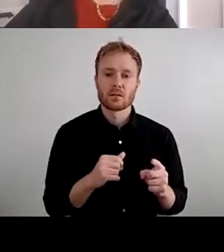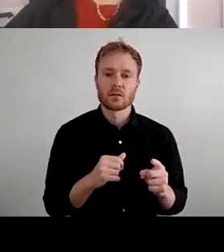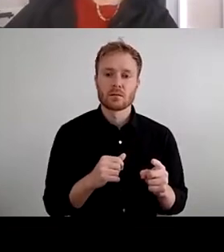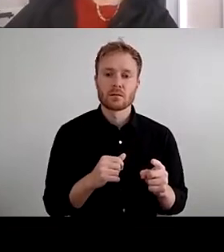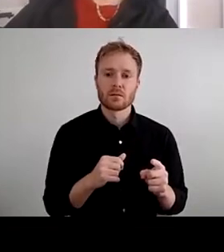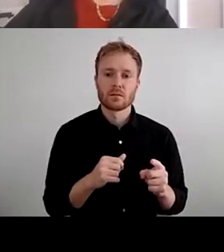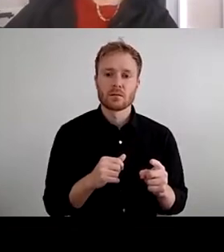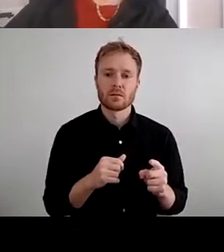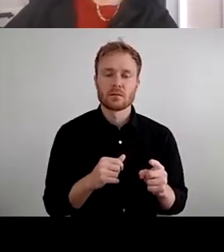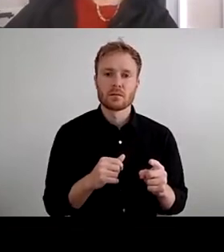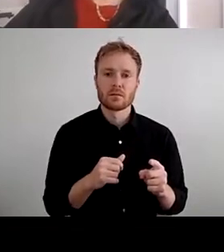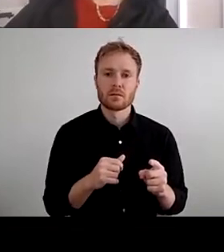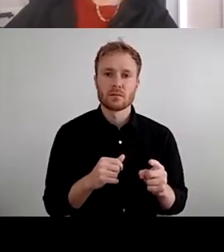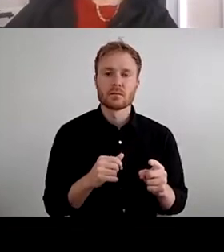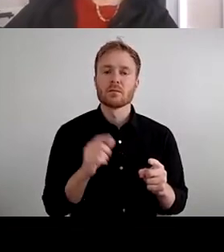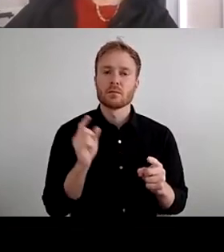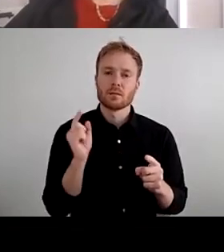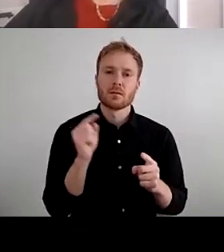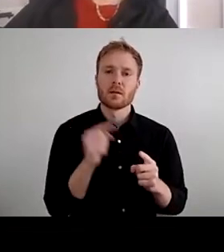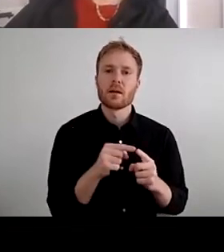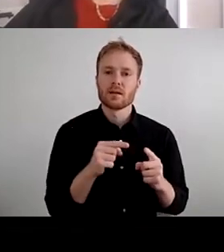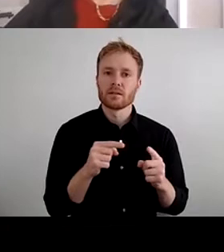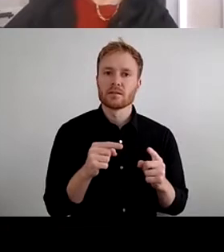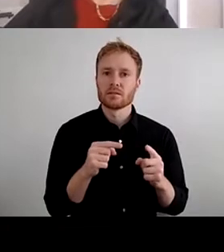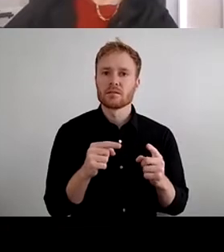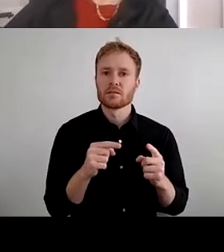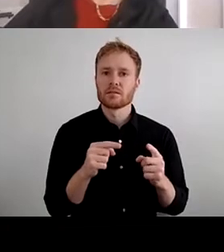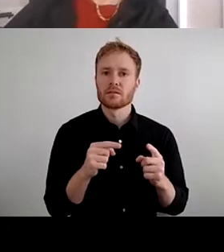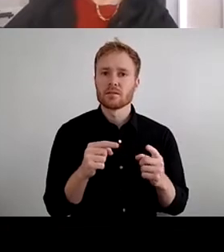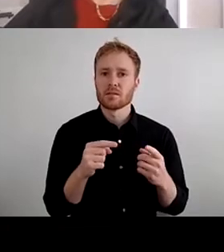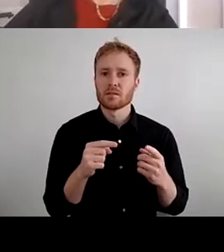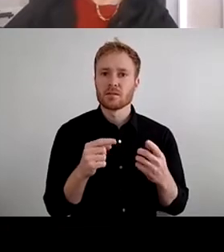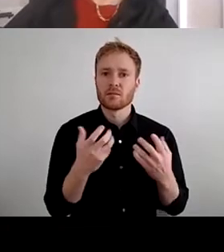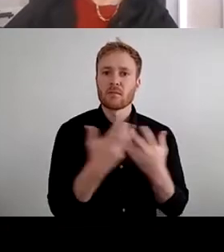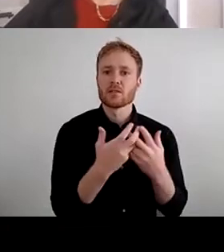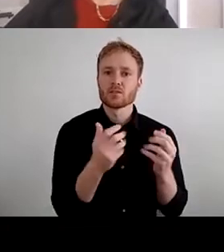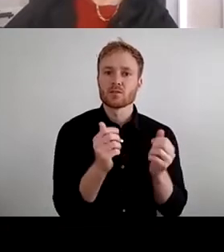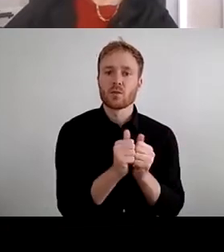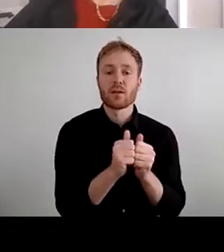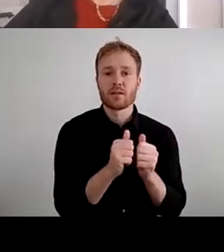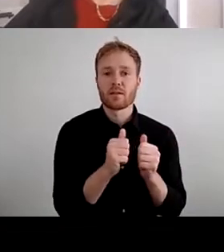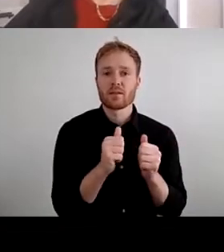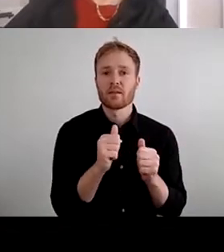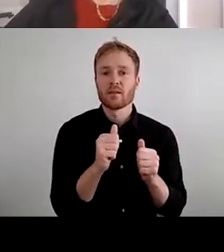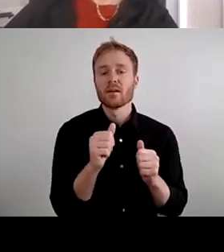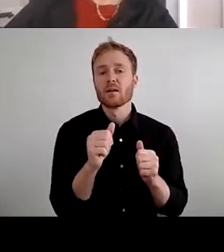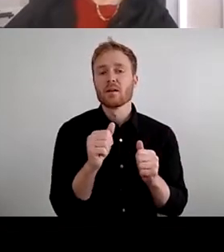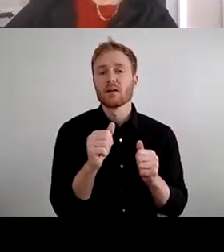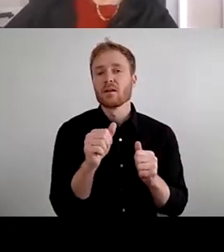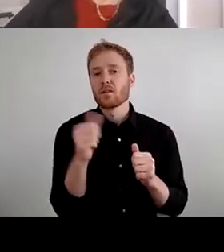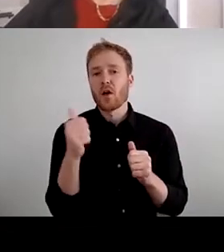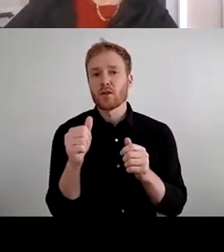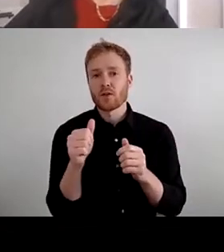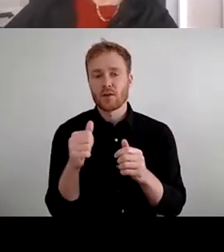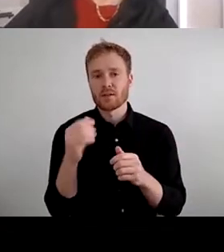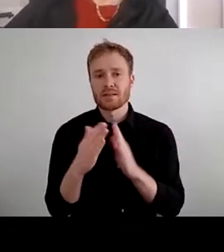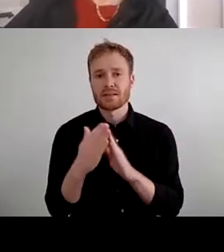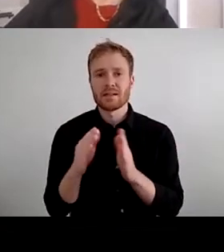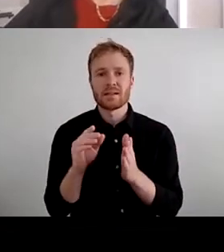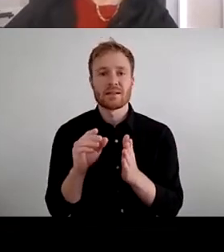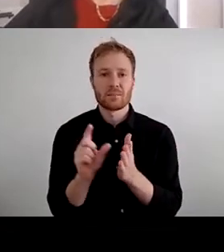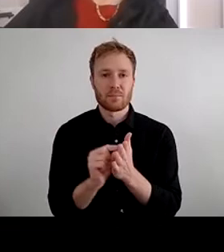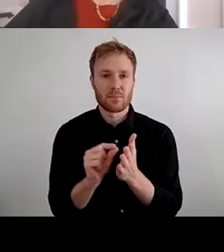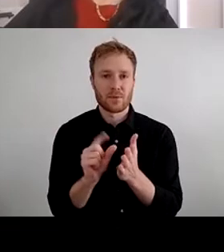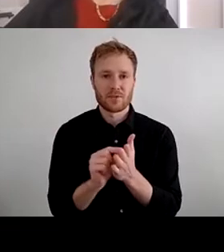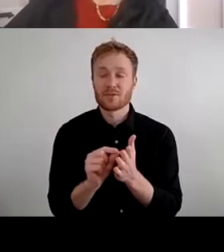printers. So. And it's HP, so don't forget to buy a bunch of printer cartridges. Speaking from personal experience. Well,